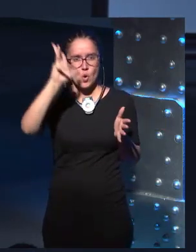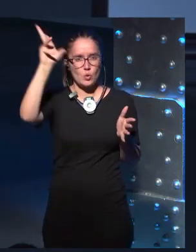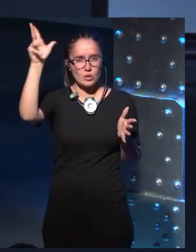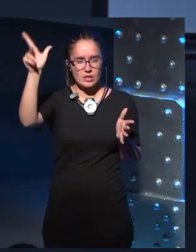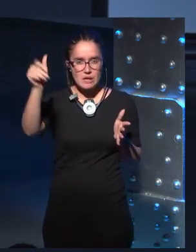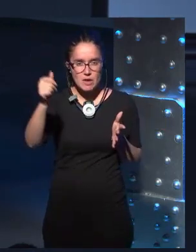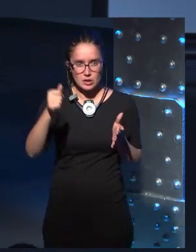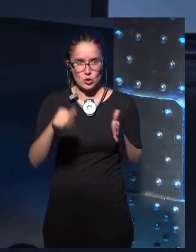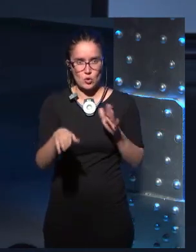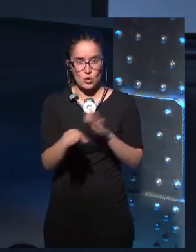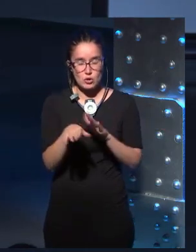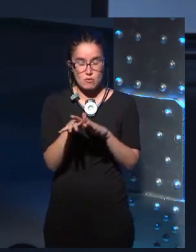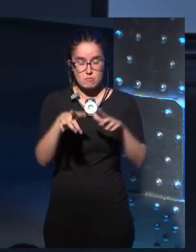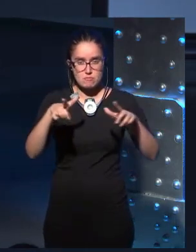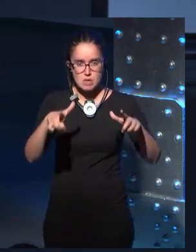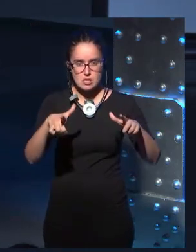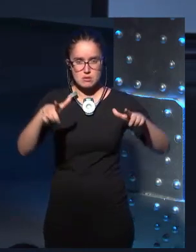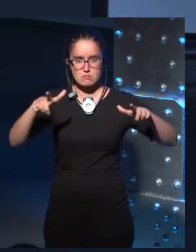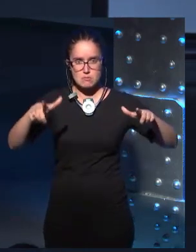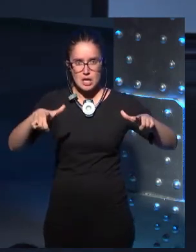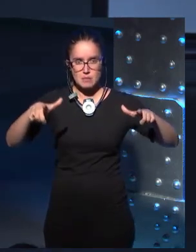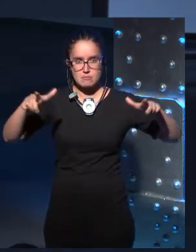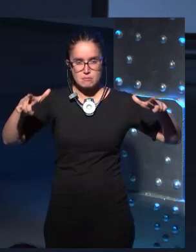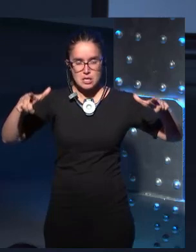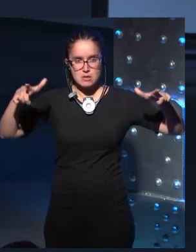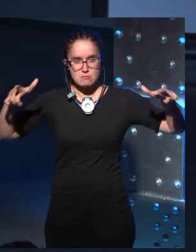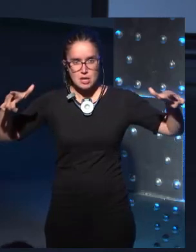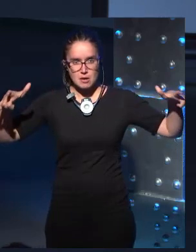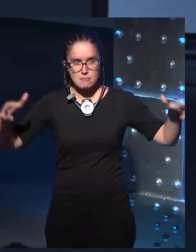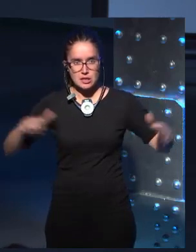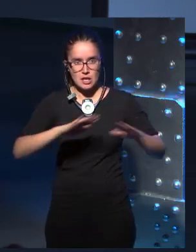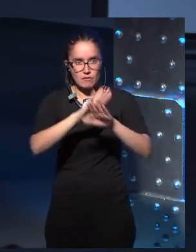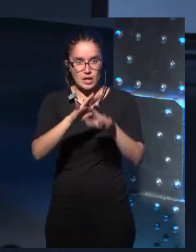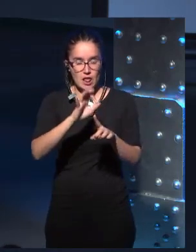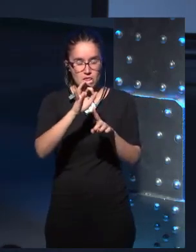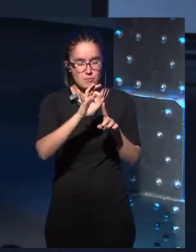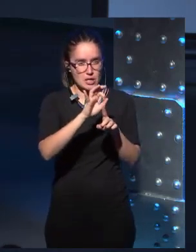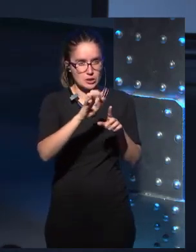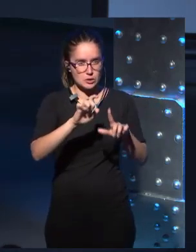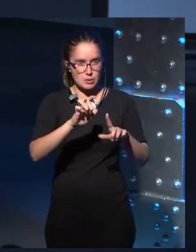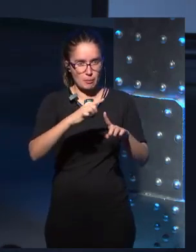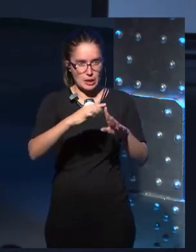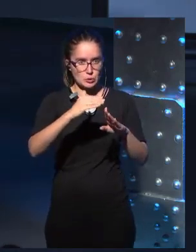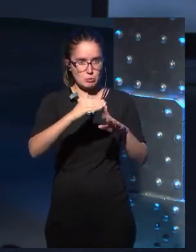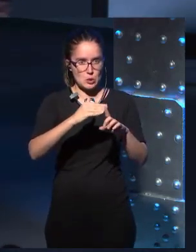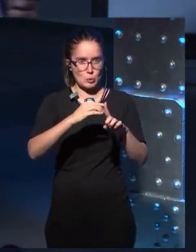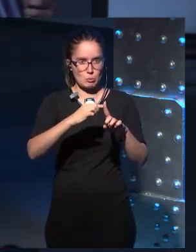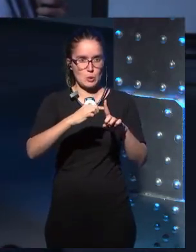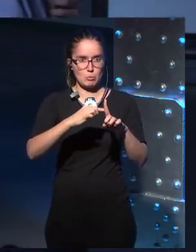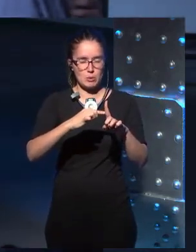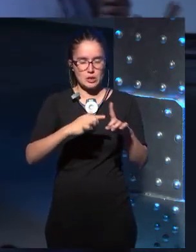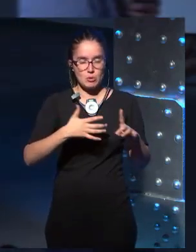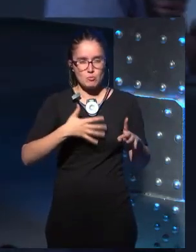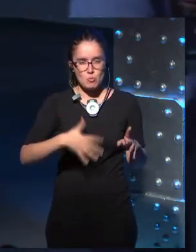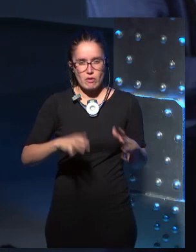expanding. If it kept expanding, the temperature went down, cooler and cooler. And we can actually